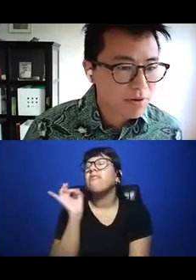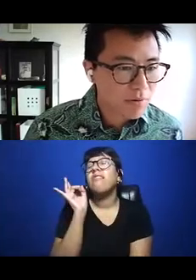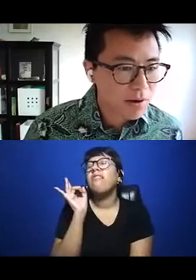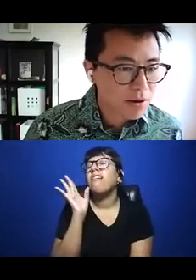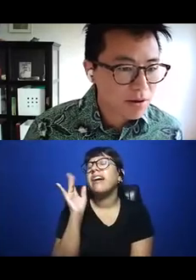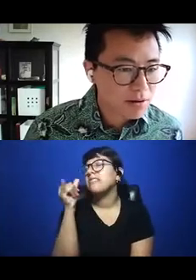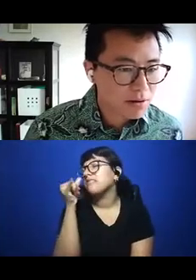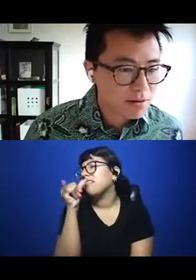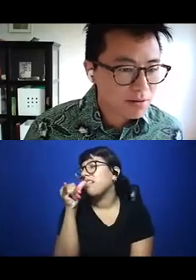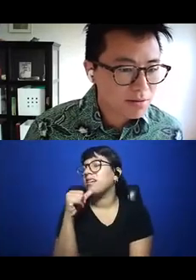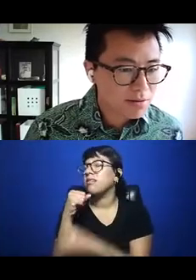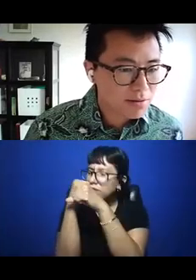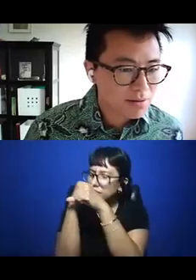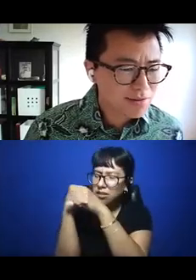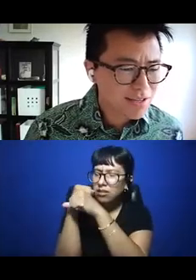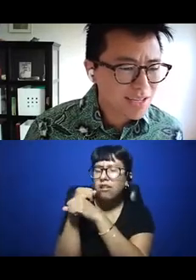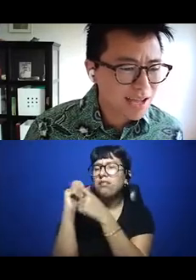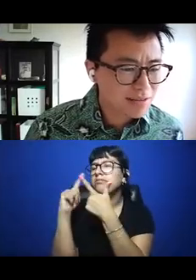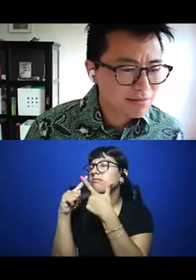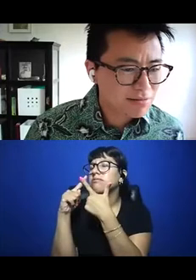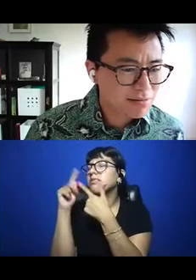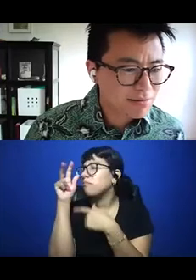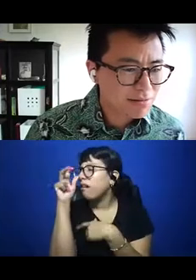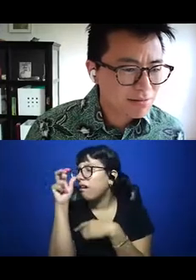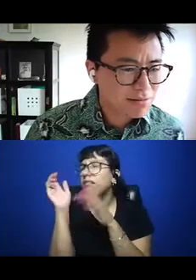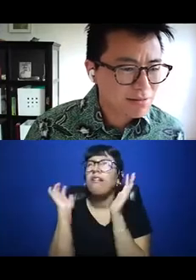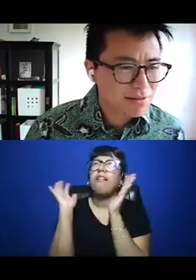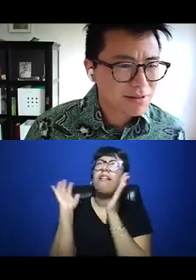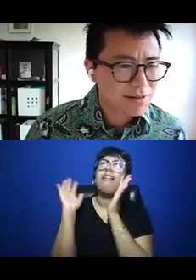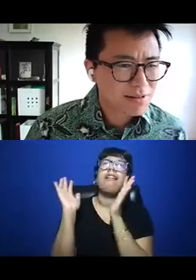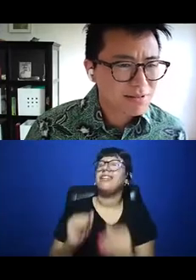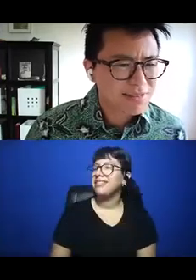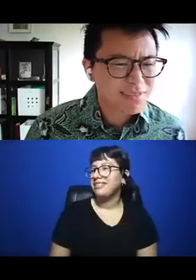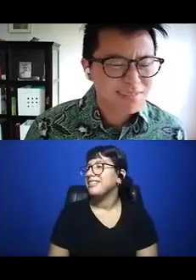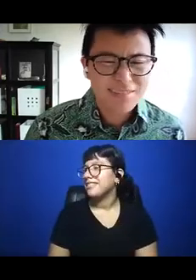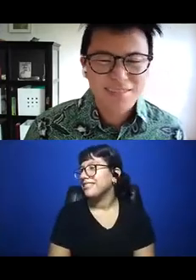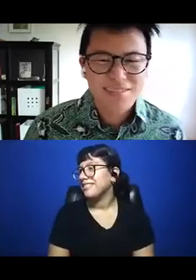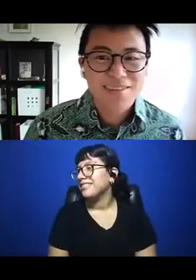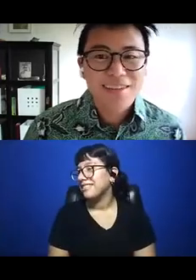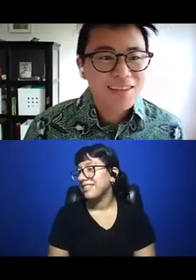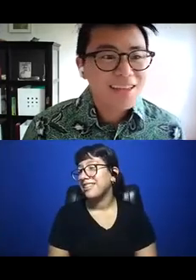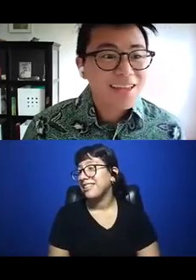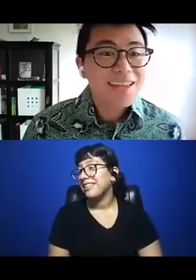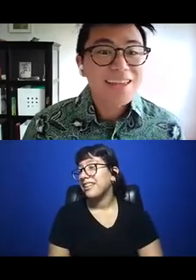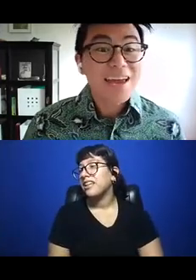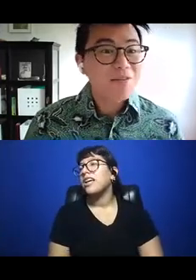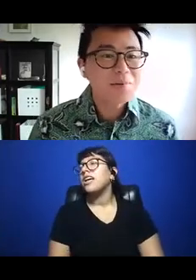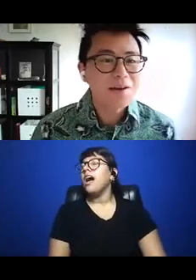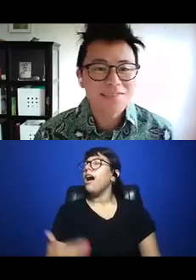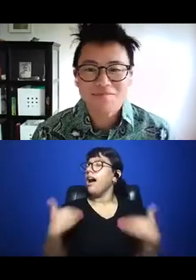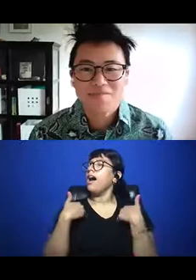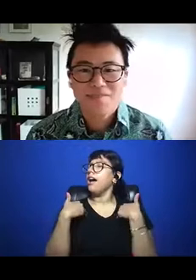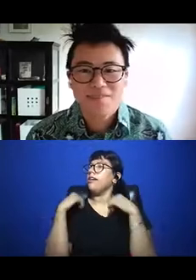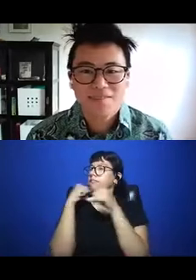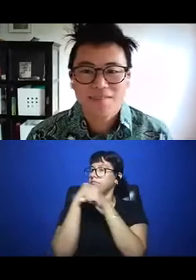to everyone. Do you think I can? Yeah. Do you want me to send that message to everyone? Yeah, that would